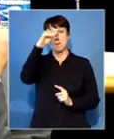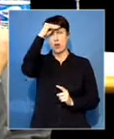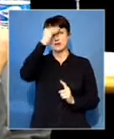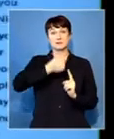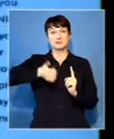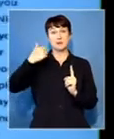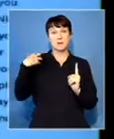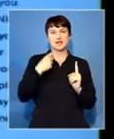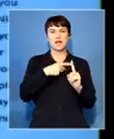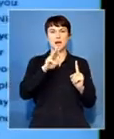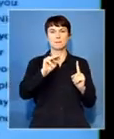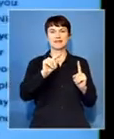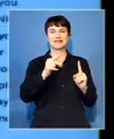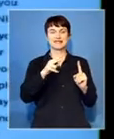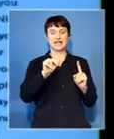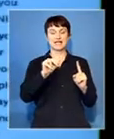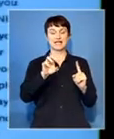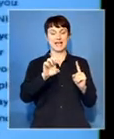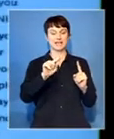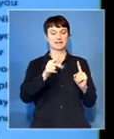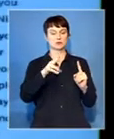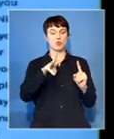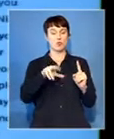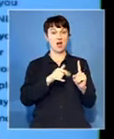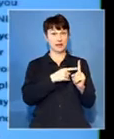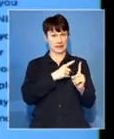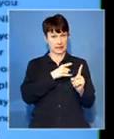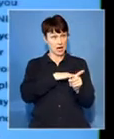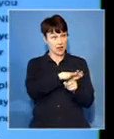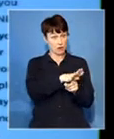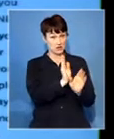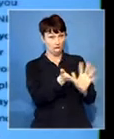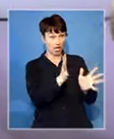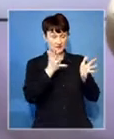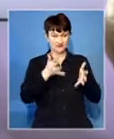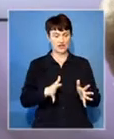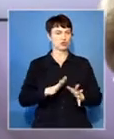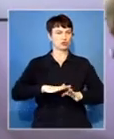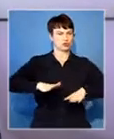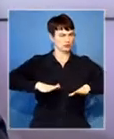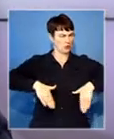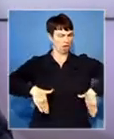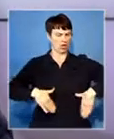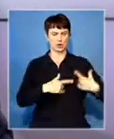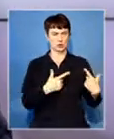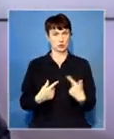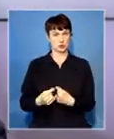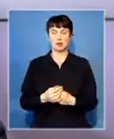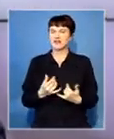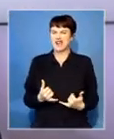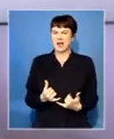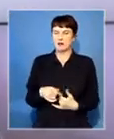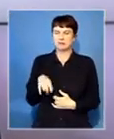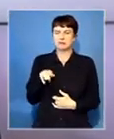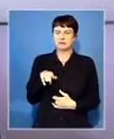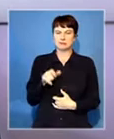minister Natim Tetwa on what steps to take during the strike. Well, joining us now in studio to talk